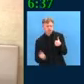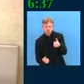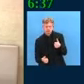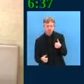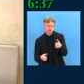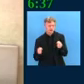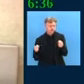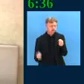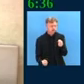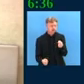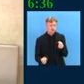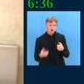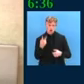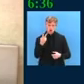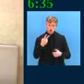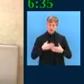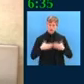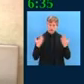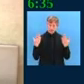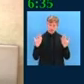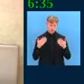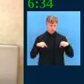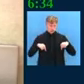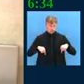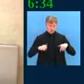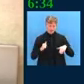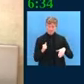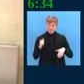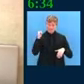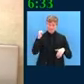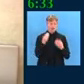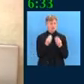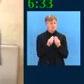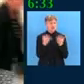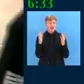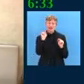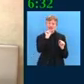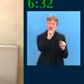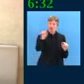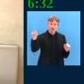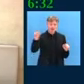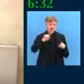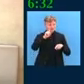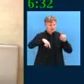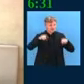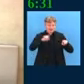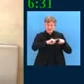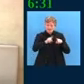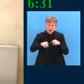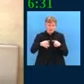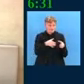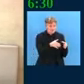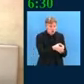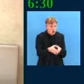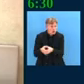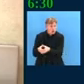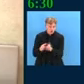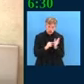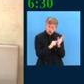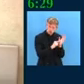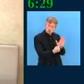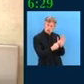days, today and yesterday, many members and defenders of these minorities expressed different forms and patterns